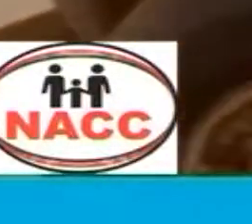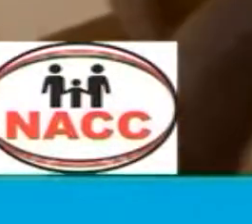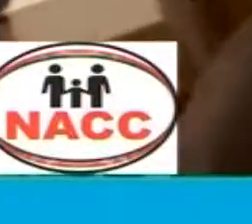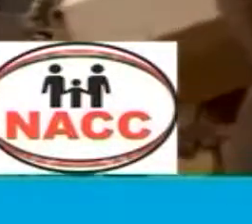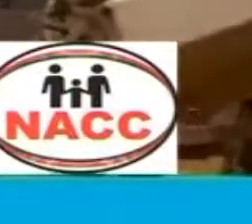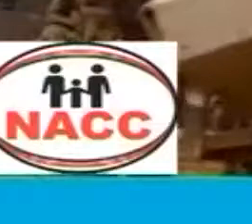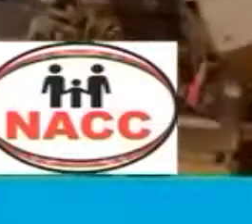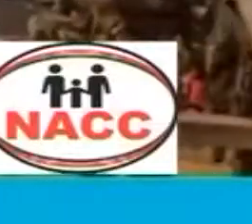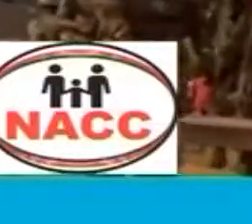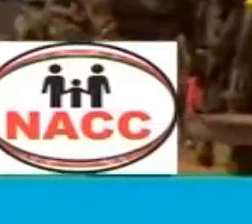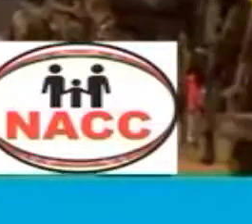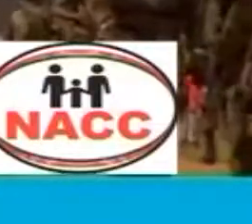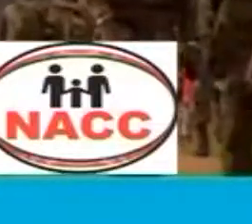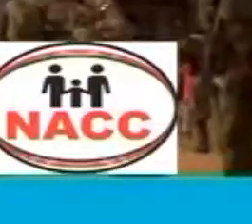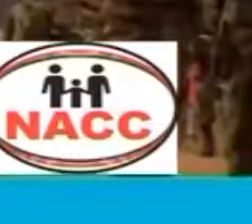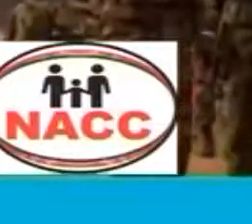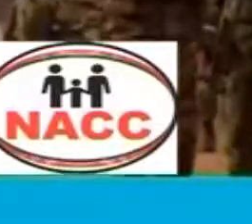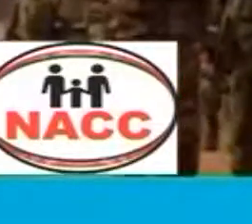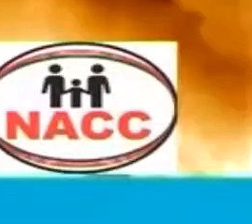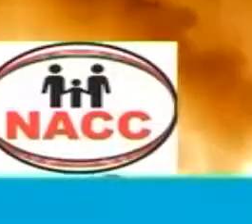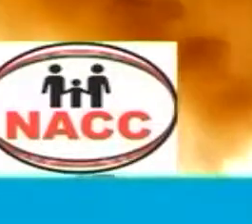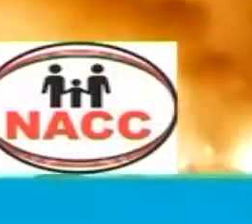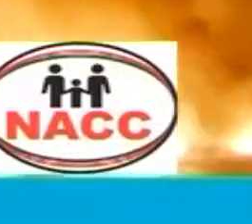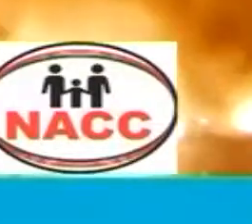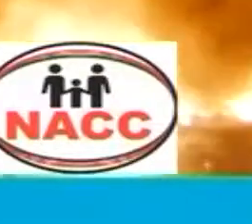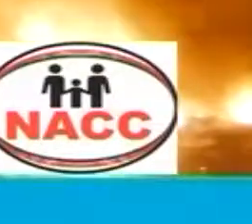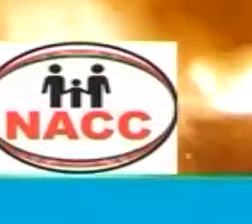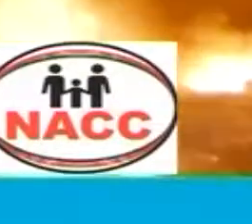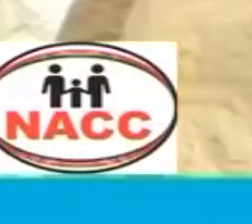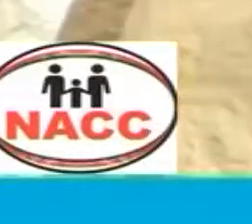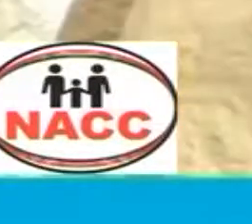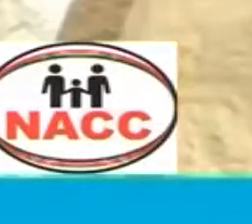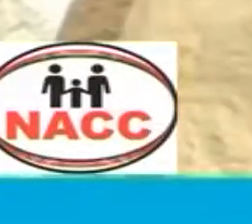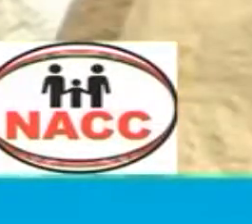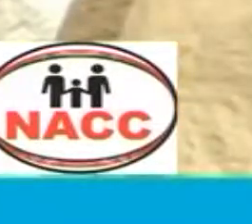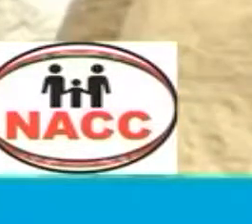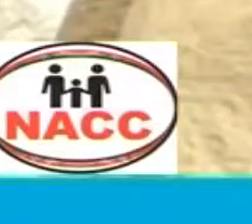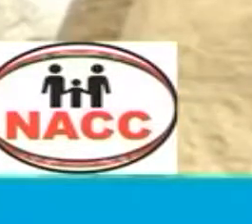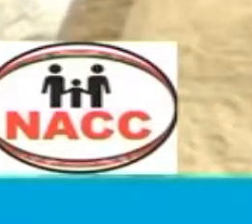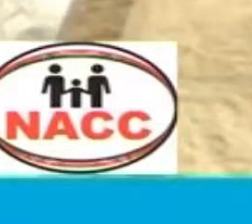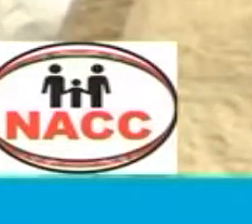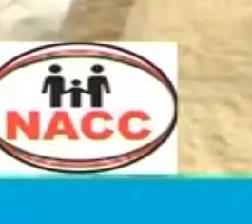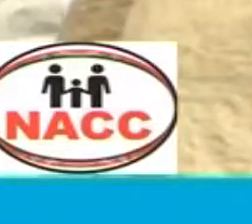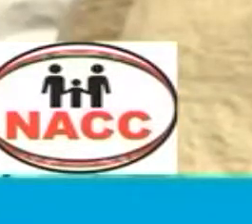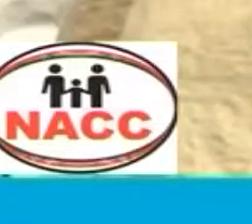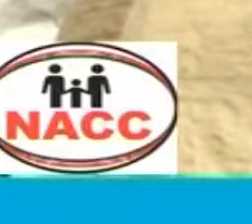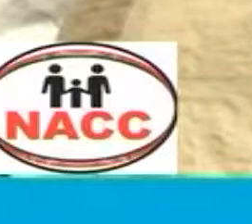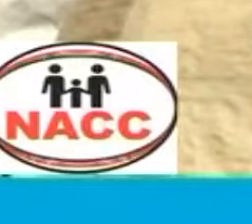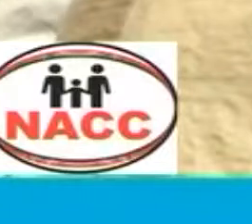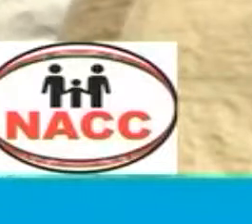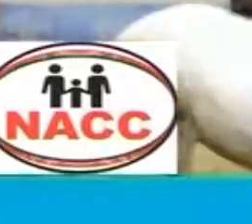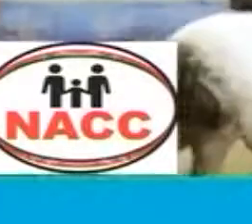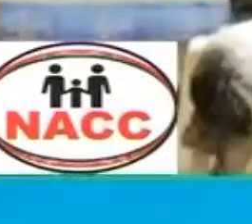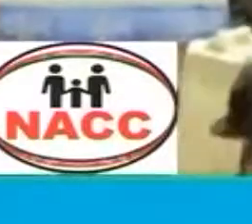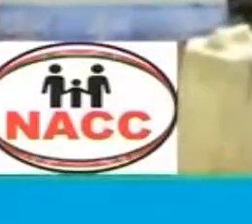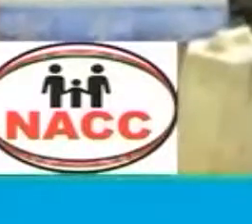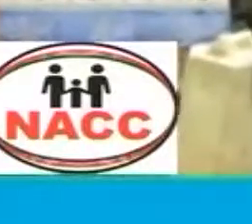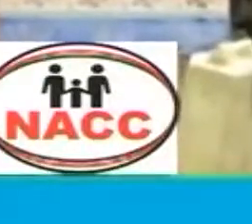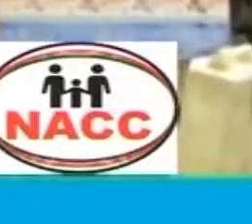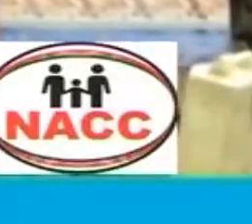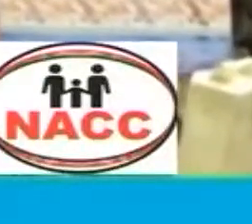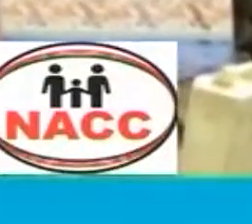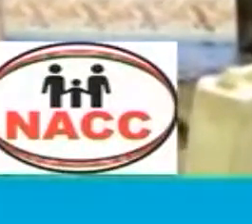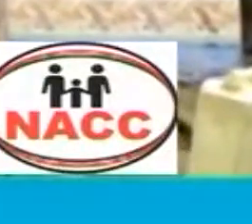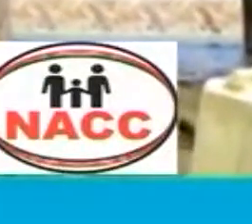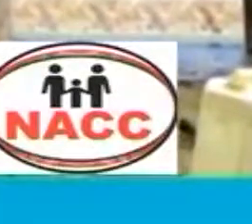300 people dead and nearly 40 raped, according to the UN. With many homeless victims of floods and war, refugees have now